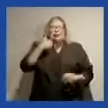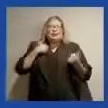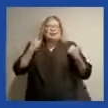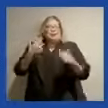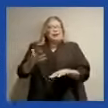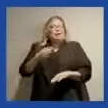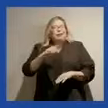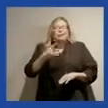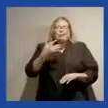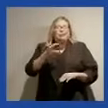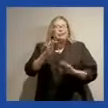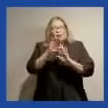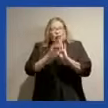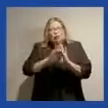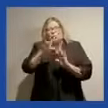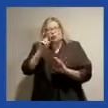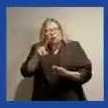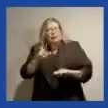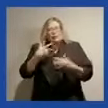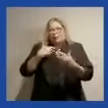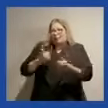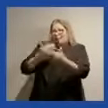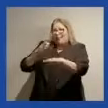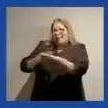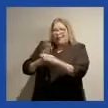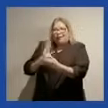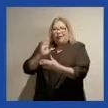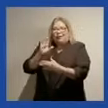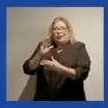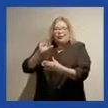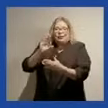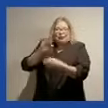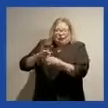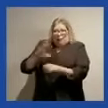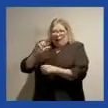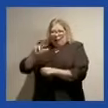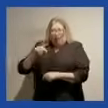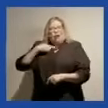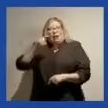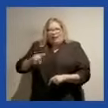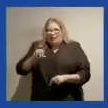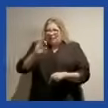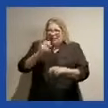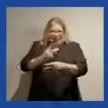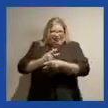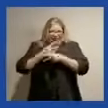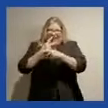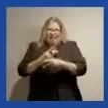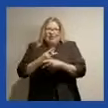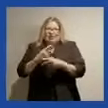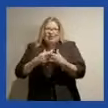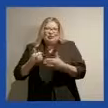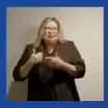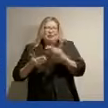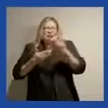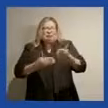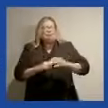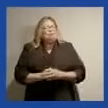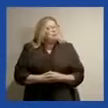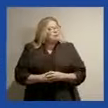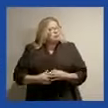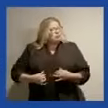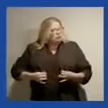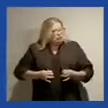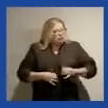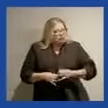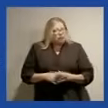on the ballot, locking in this, locking out that. We have to be very careful about all that, and forgive me, that's a rabbit hole we can go down. It's